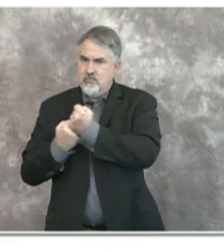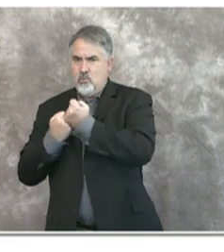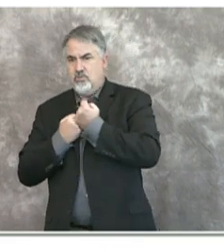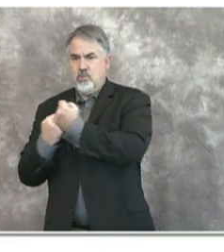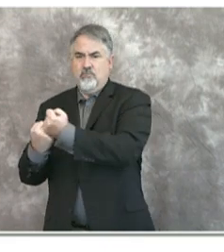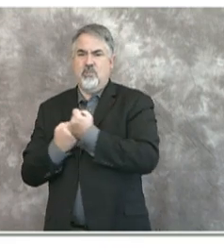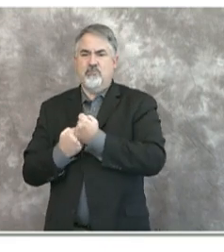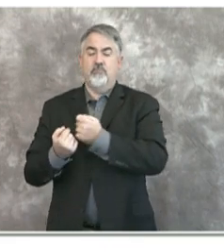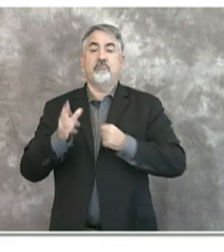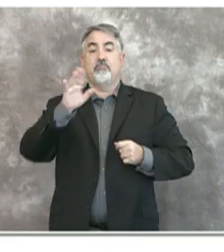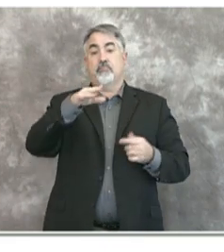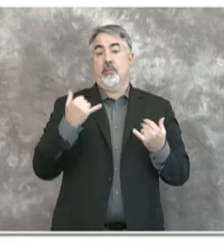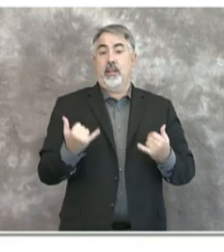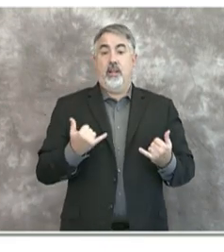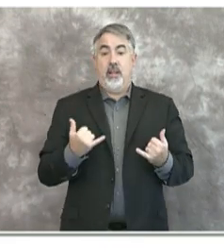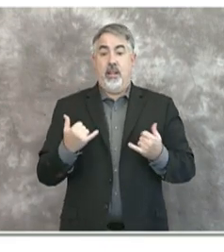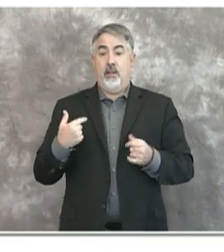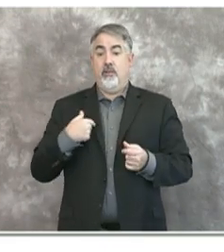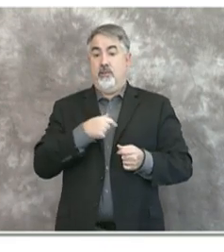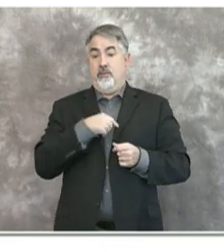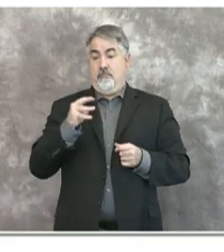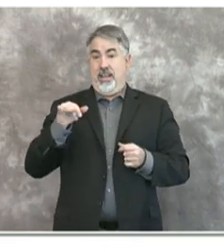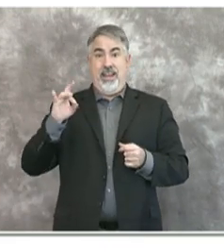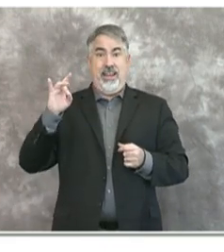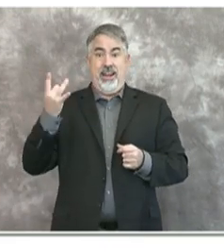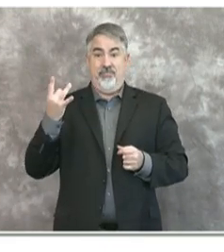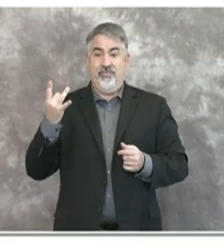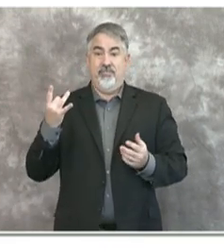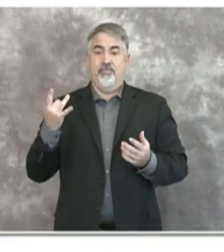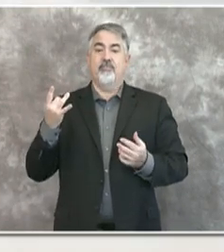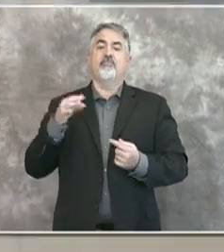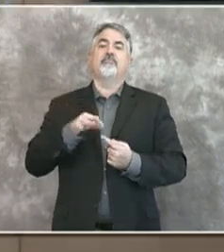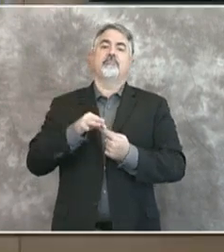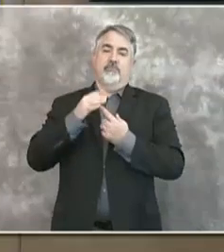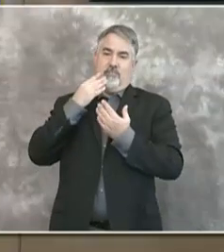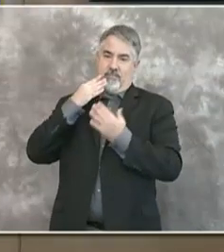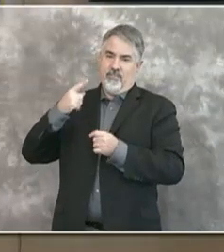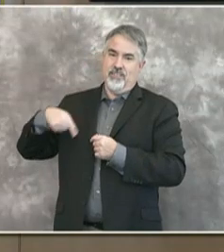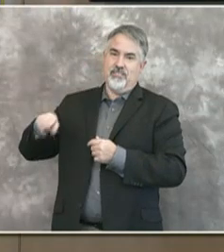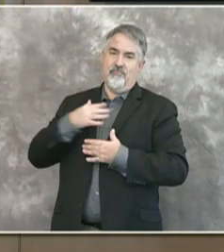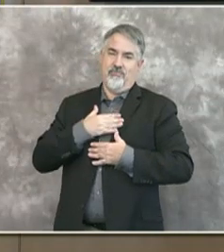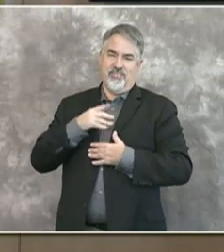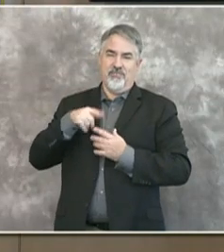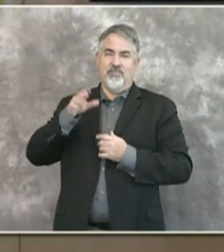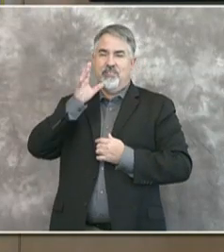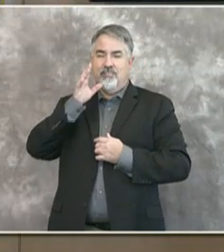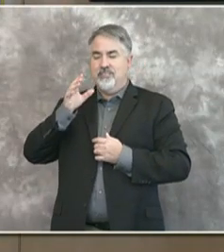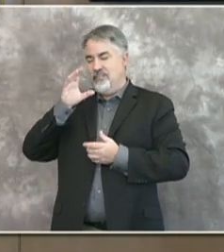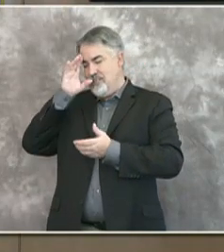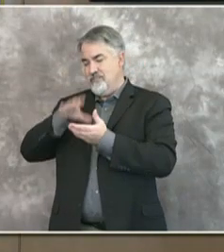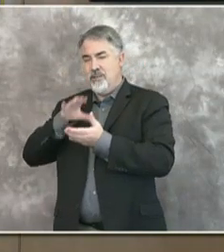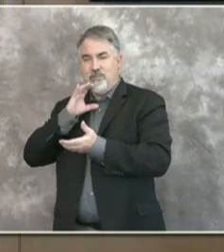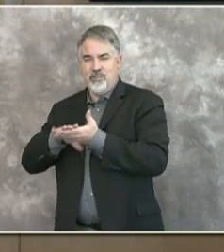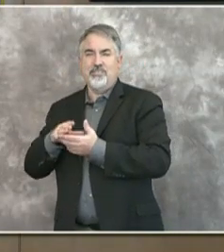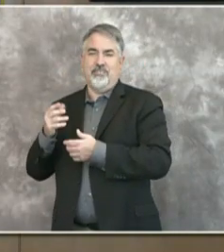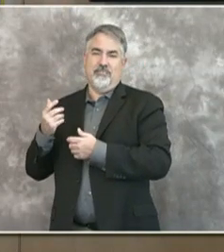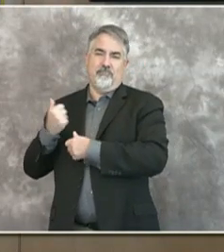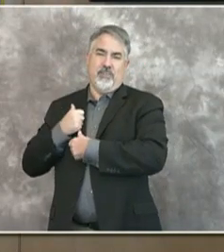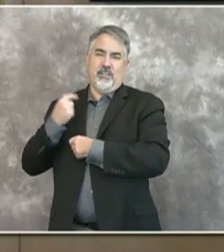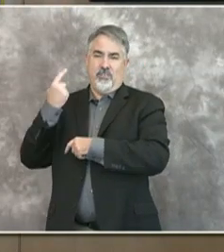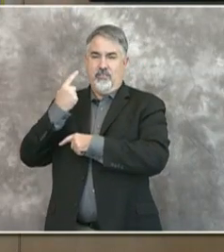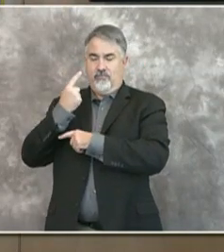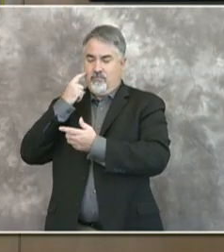on this day, May 8th, we want to say a special thank you and appreciation to all of the military spouses who are out